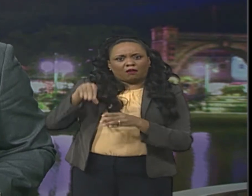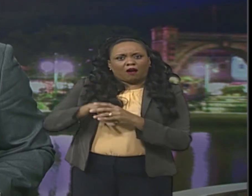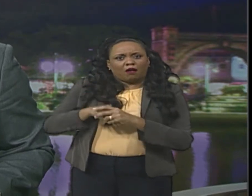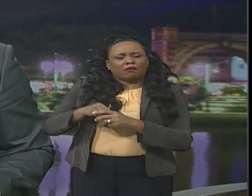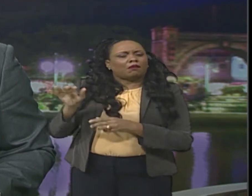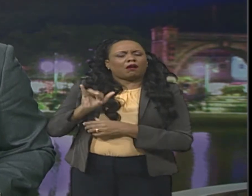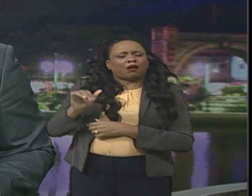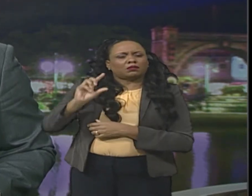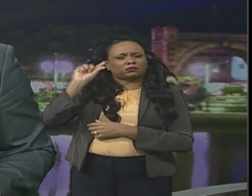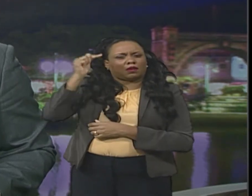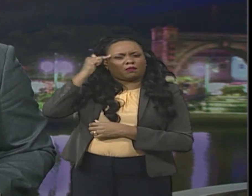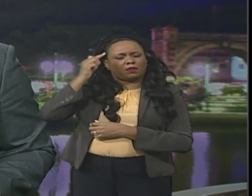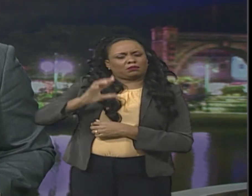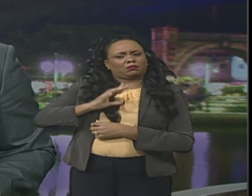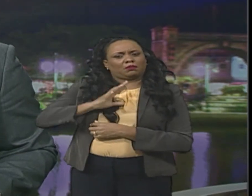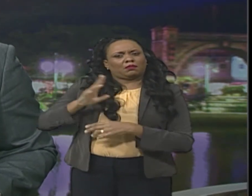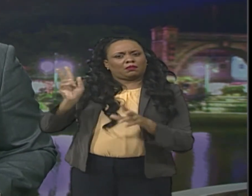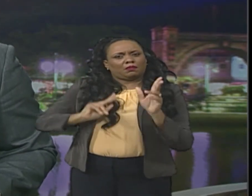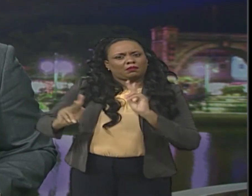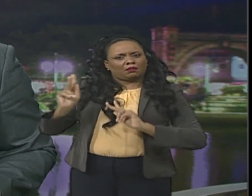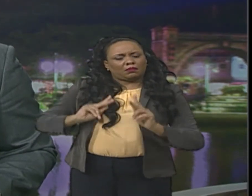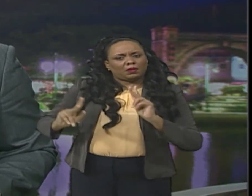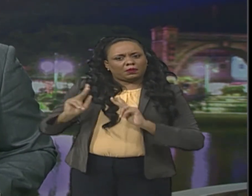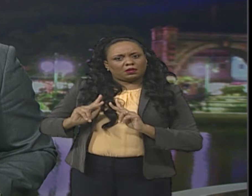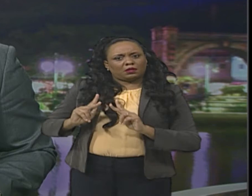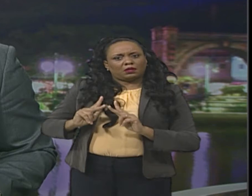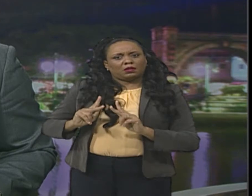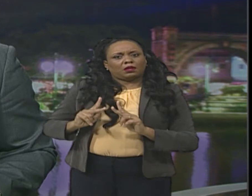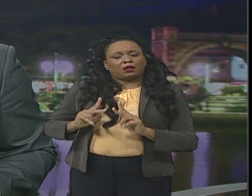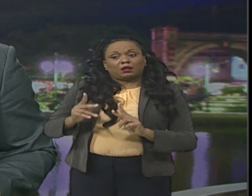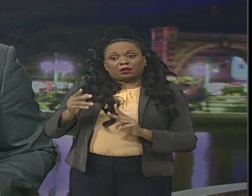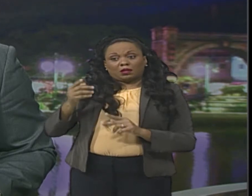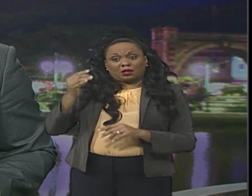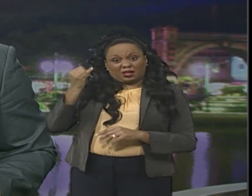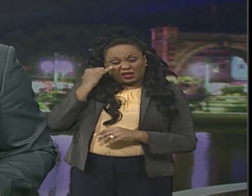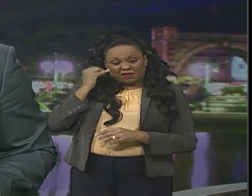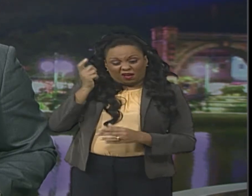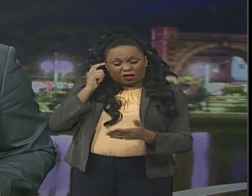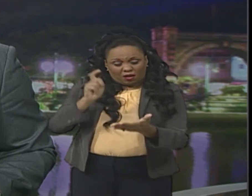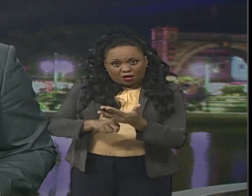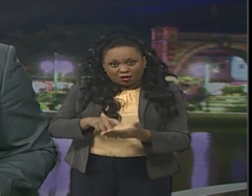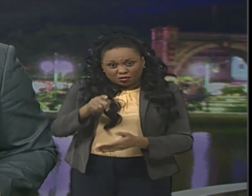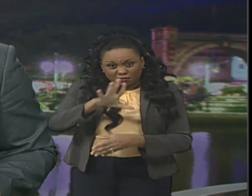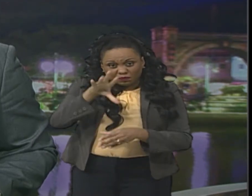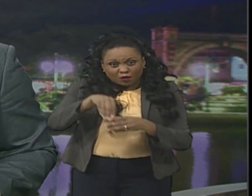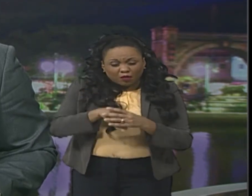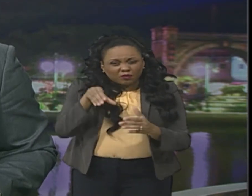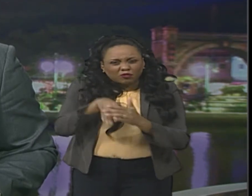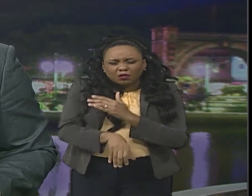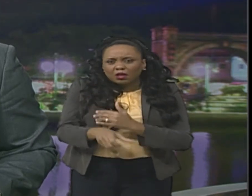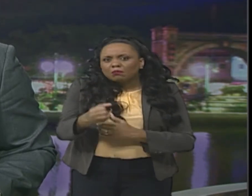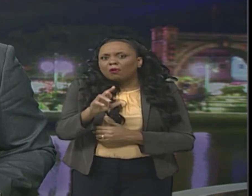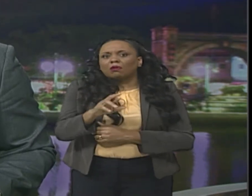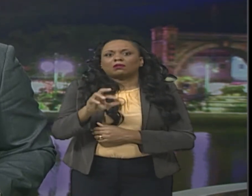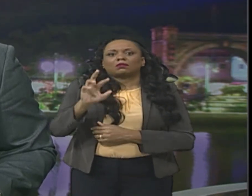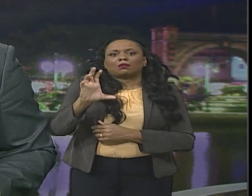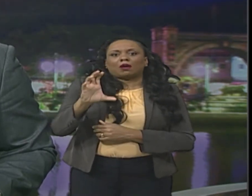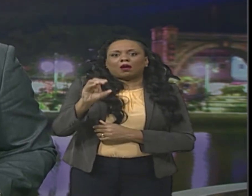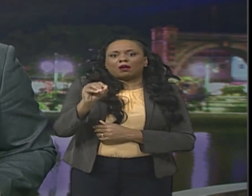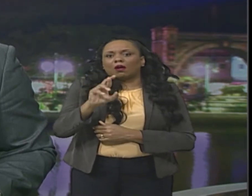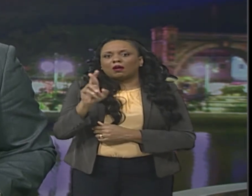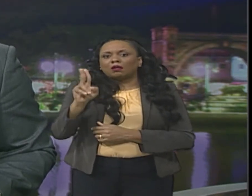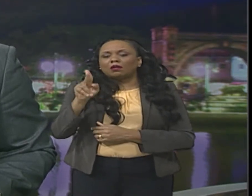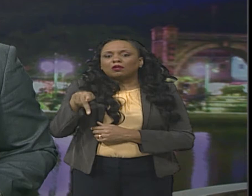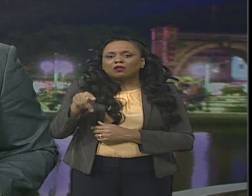much-touted Integrity in Public Life Bill. Attorney General and Minister of Legal Affairs Dale Marshall says it is time to modernize